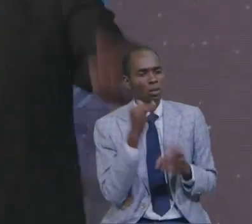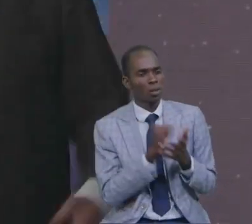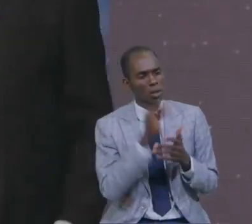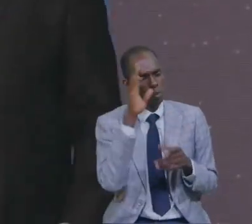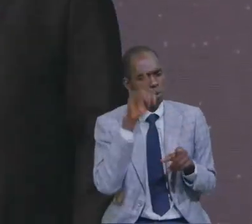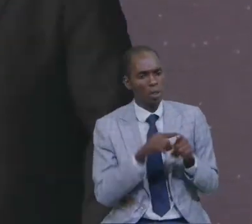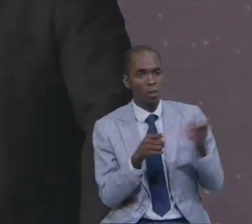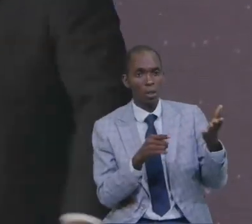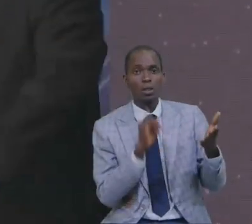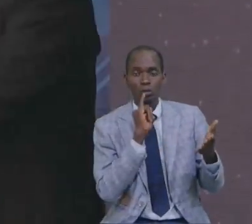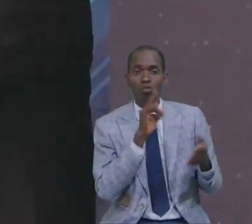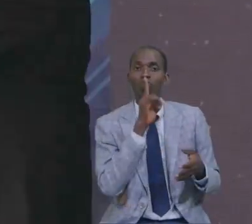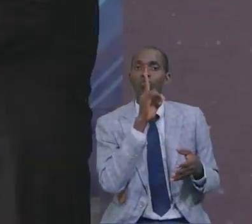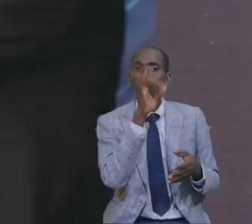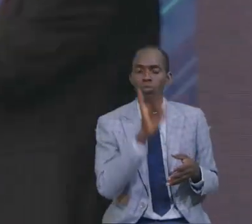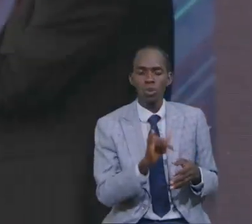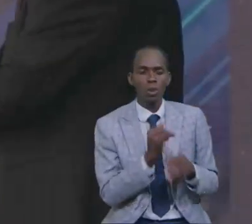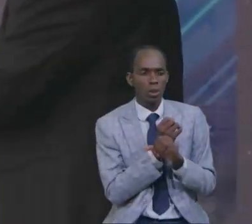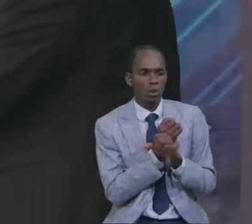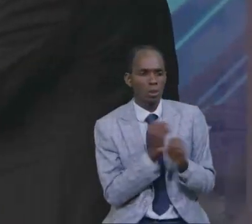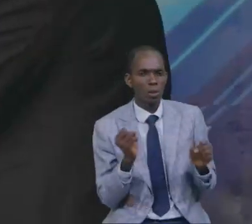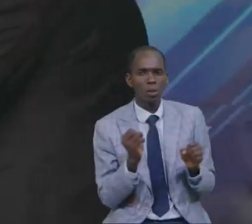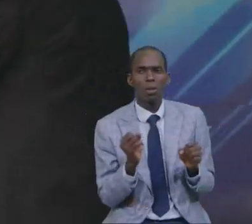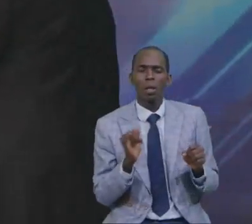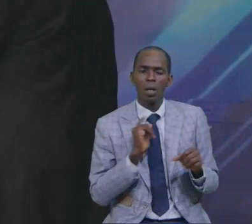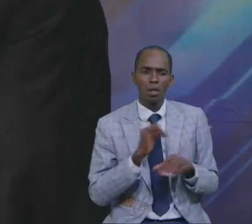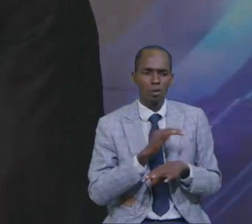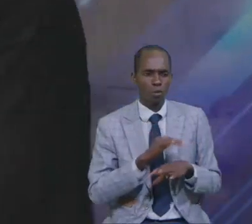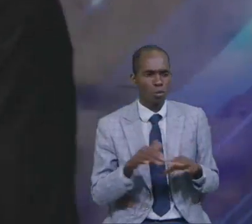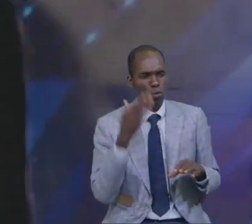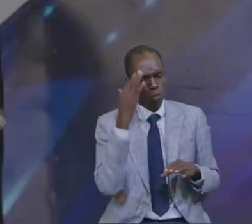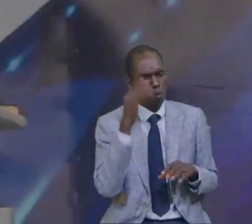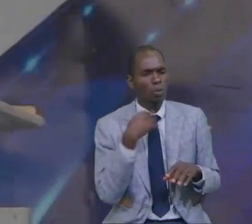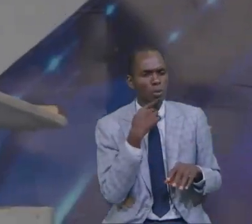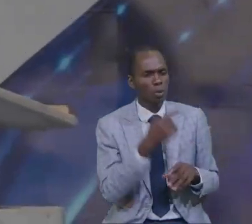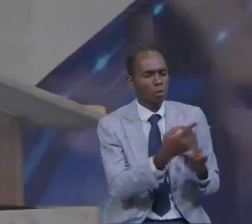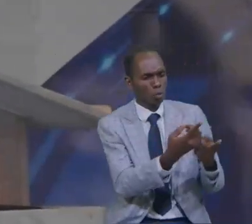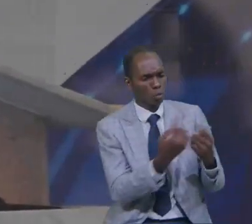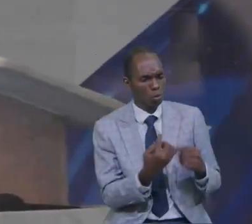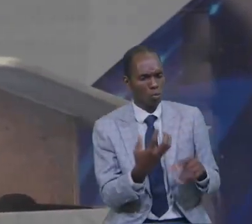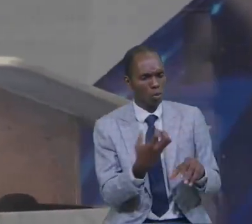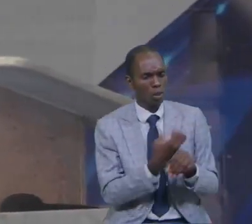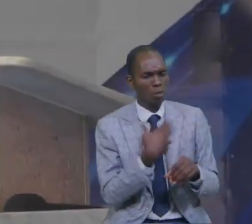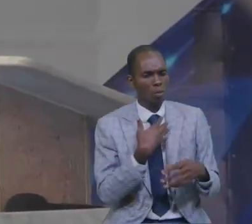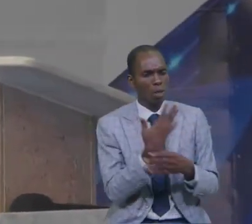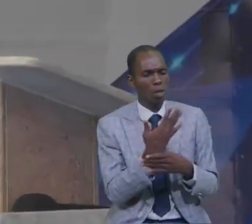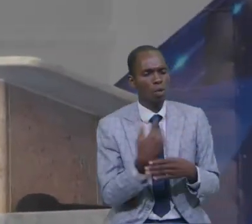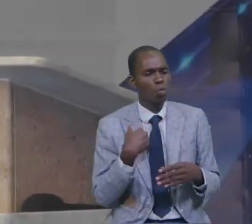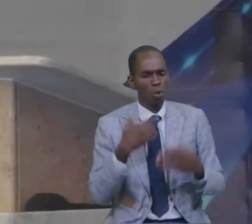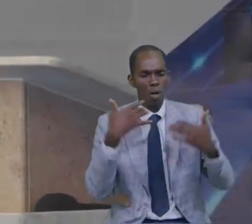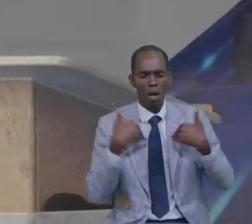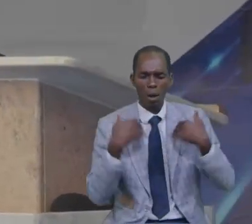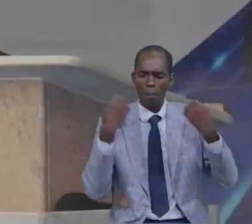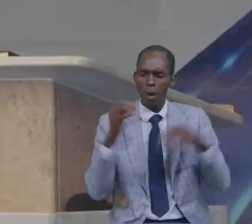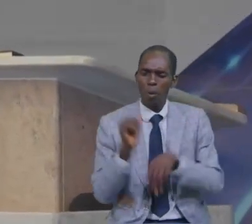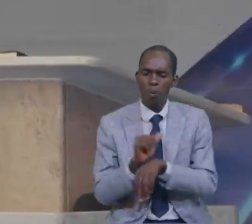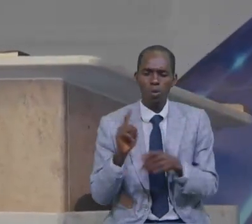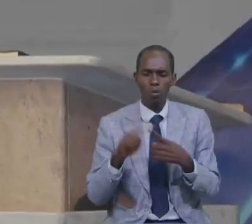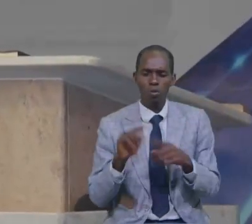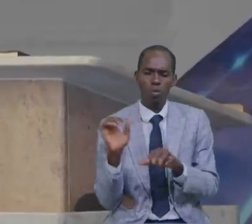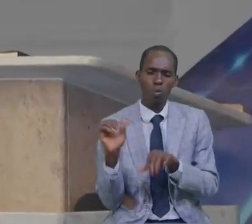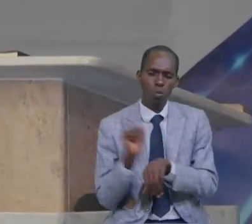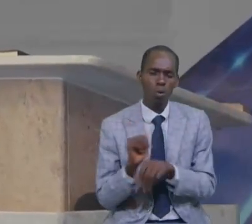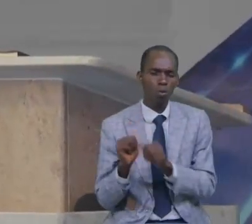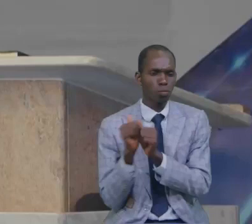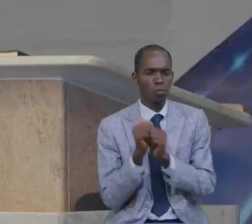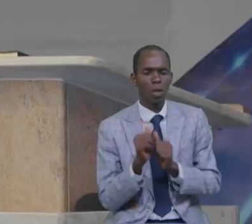have a lot to do together. I see another person there, his sister there. And then I say, you are born again. What